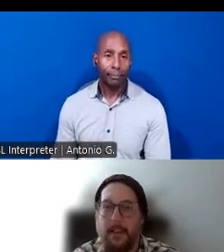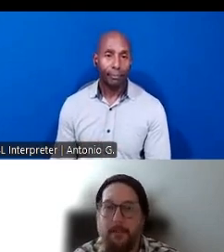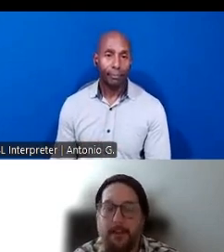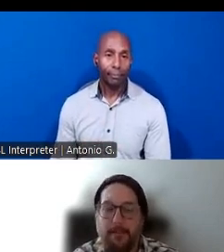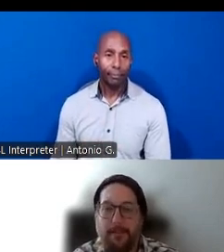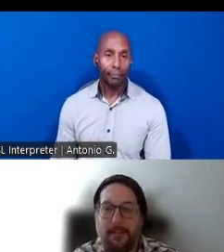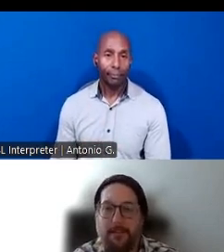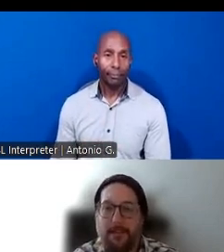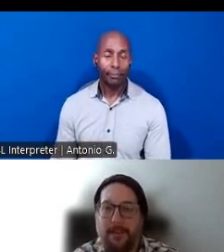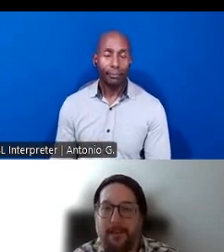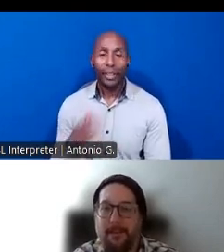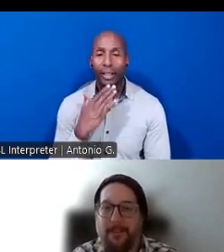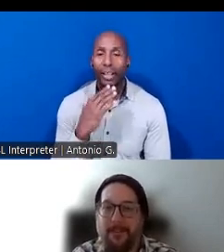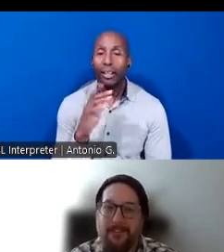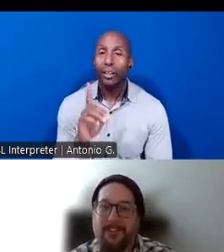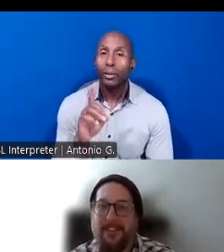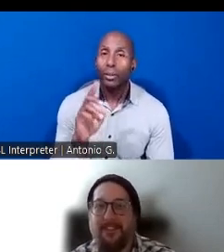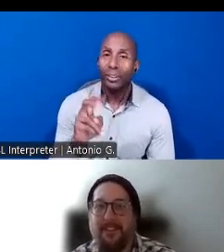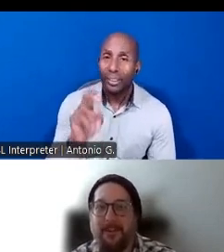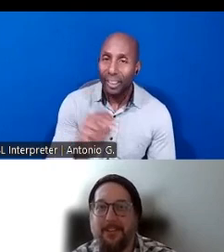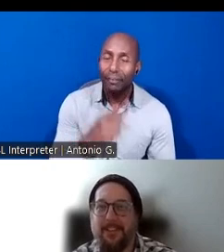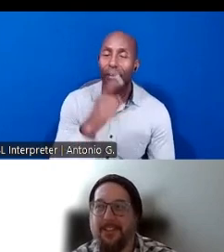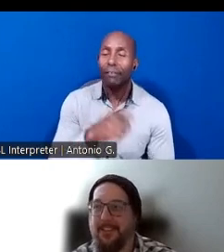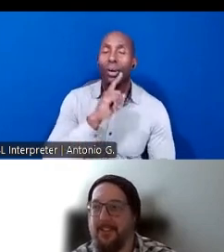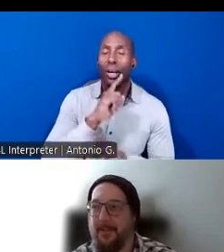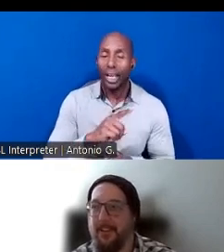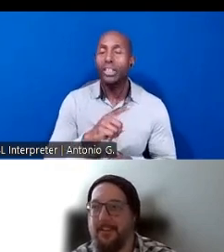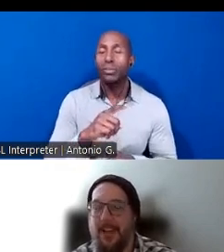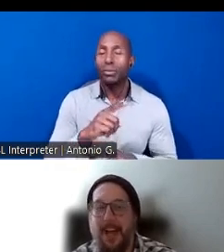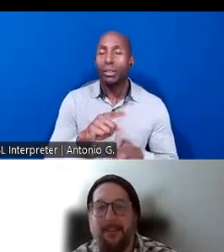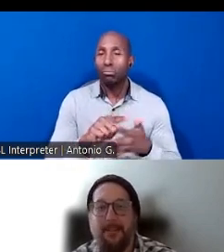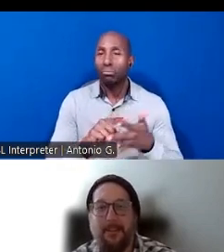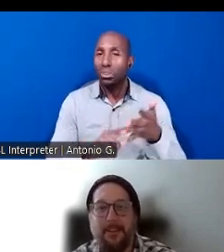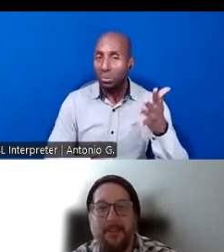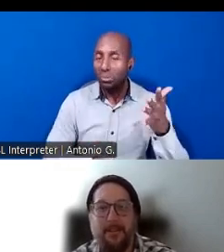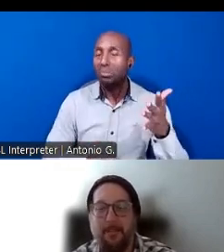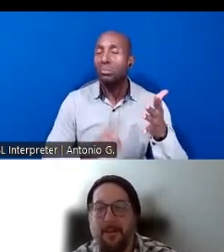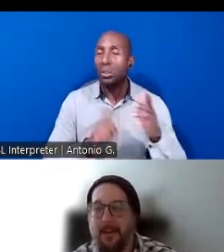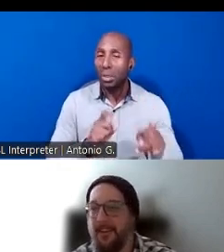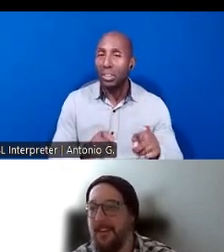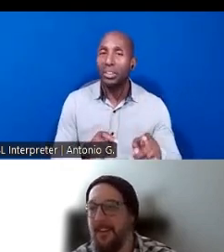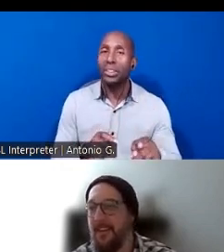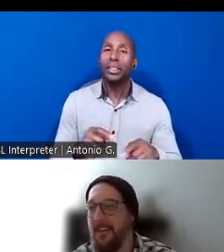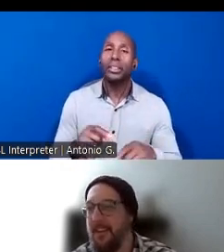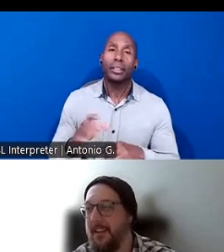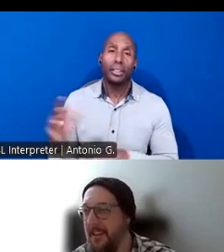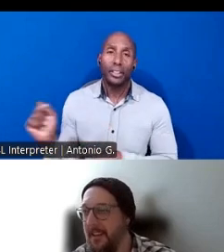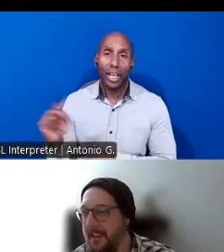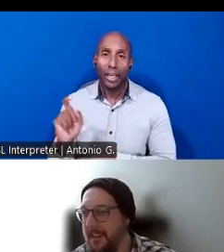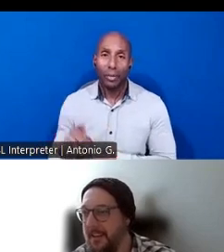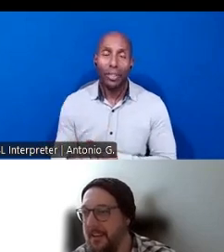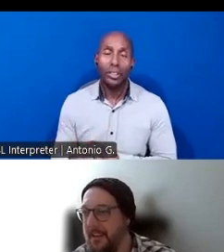Yeah, thank you, Devin, for covering all those extra questions through the chat, through the Q&A pod.